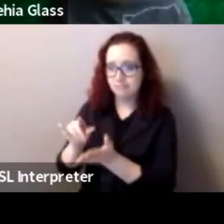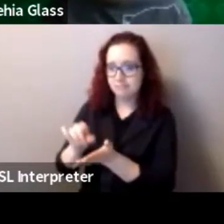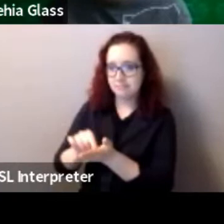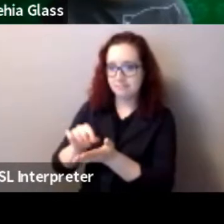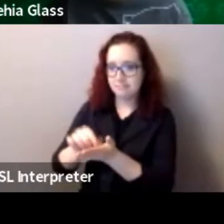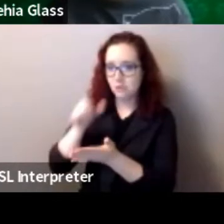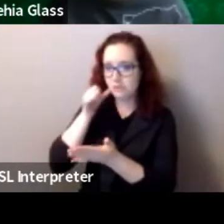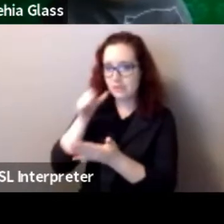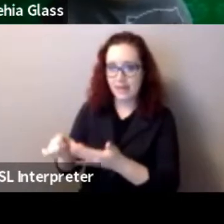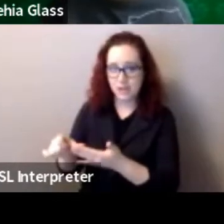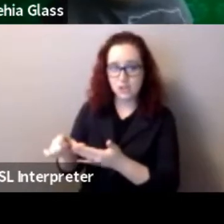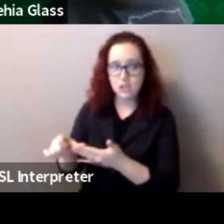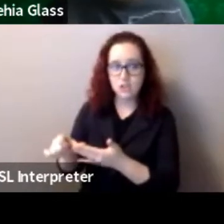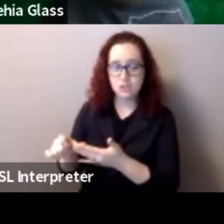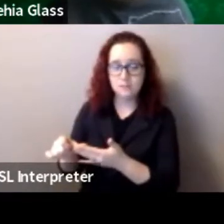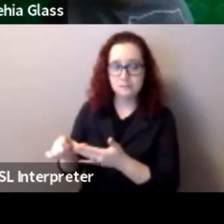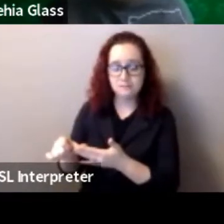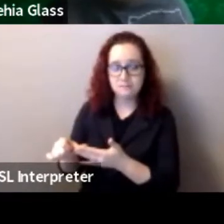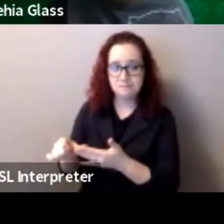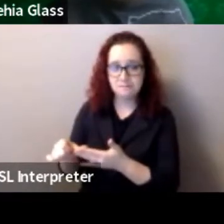between you, and look at